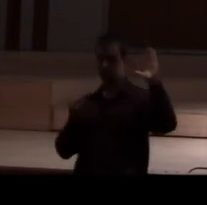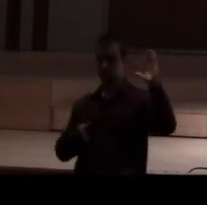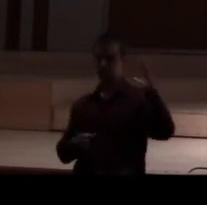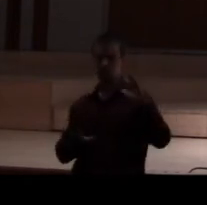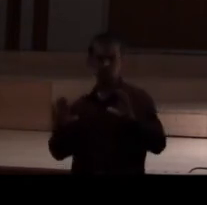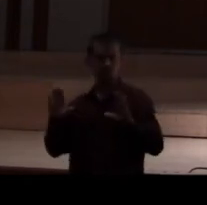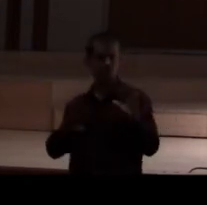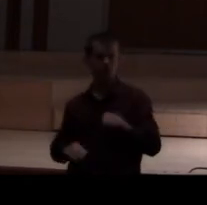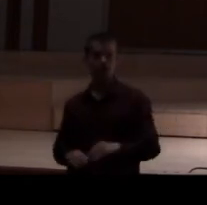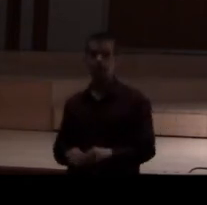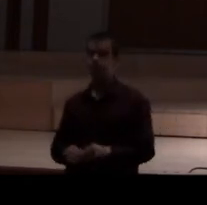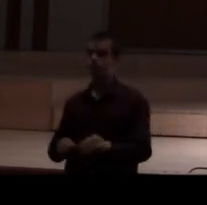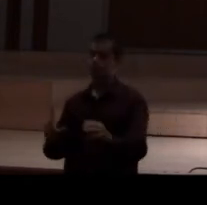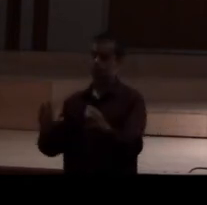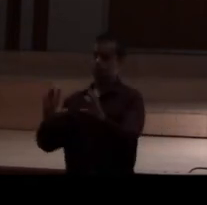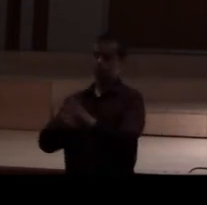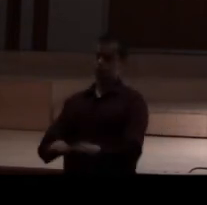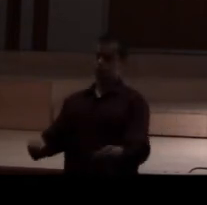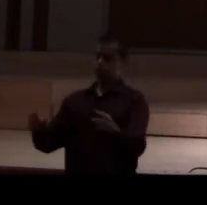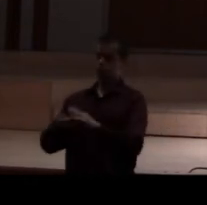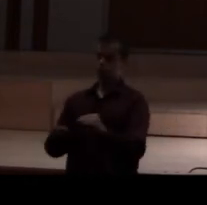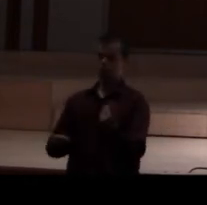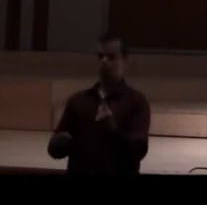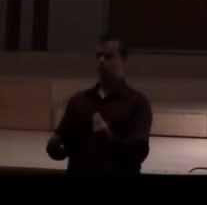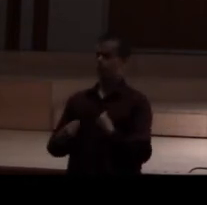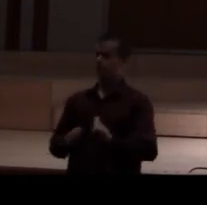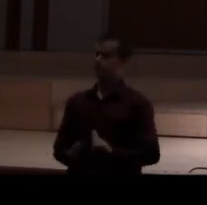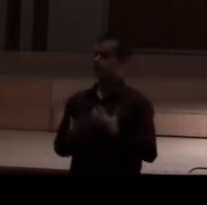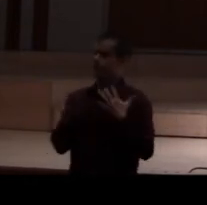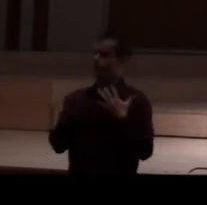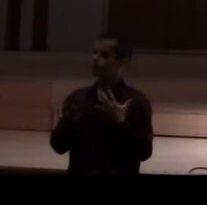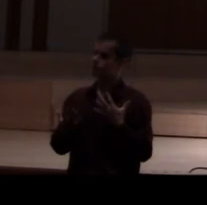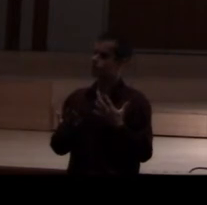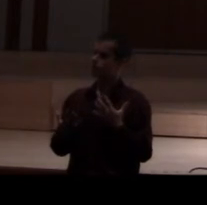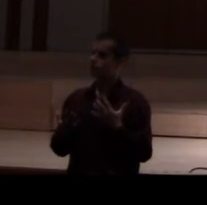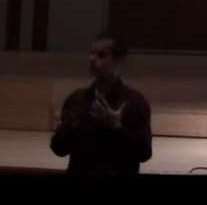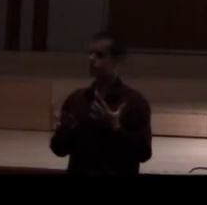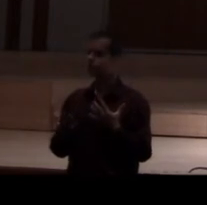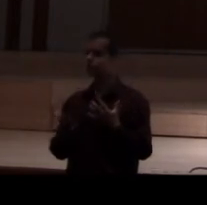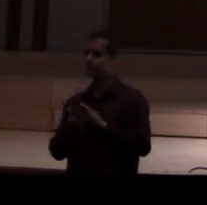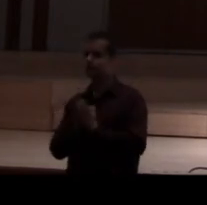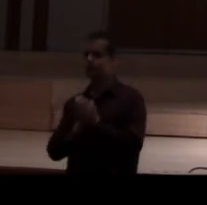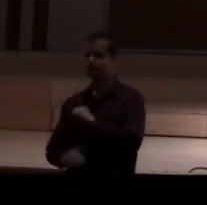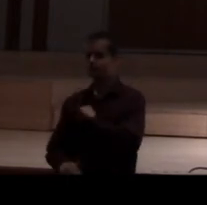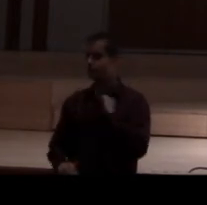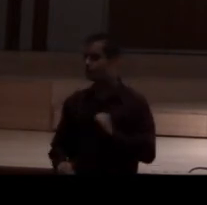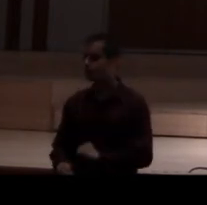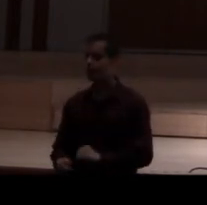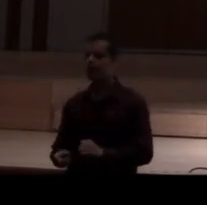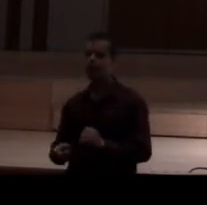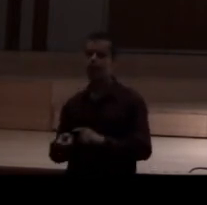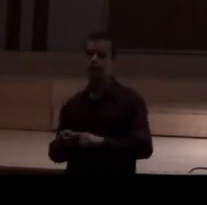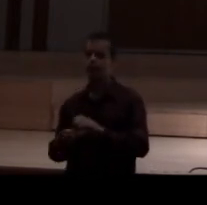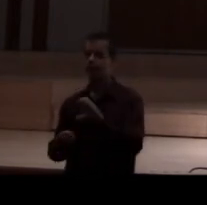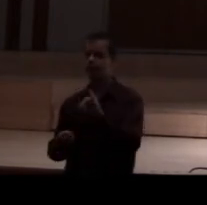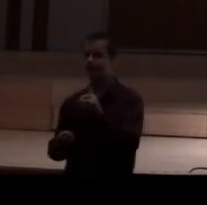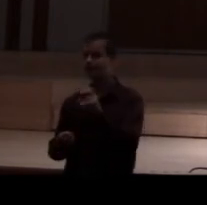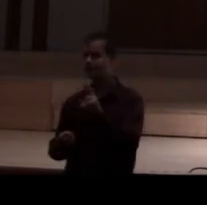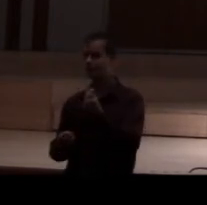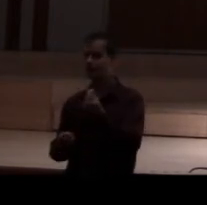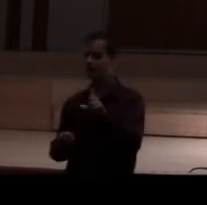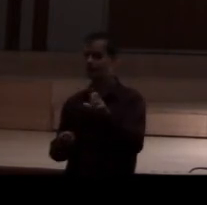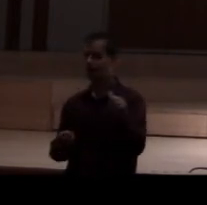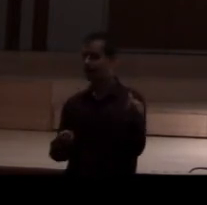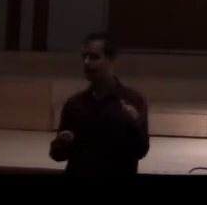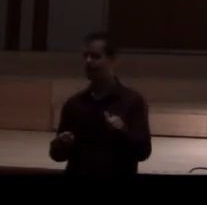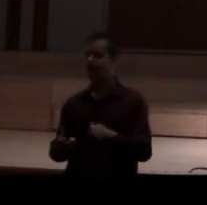sense. Stories have always inspired us, I think, to be, you know, Superman or Cinderella. My